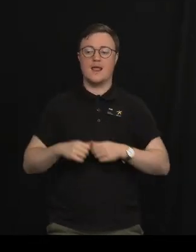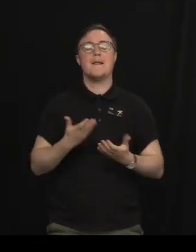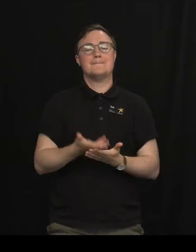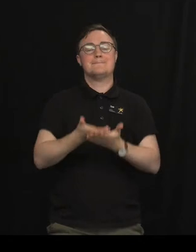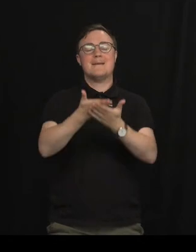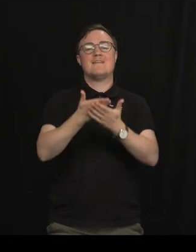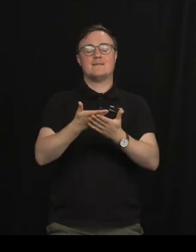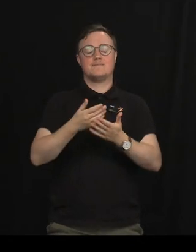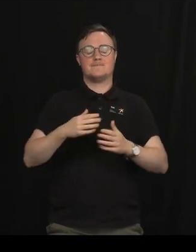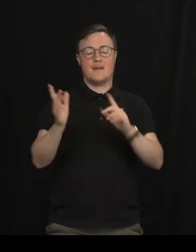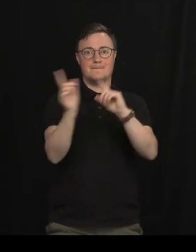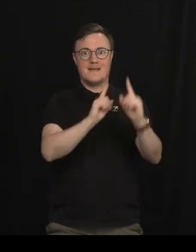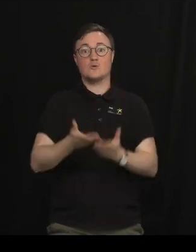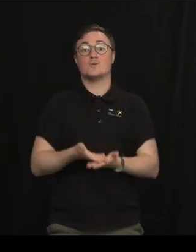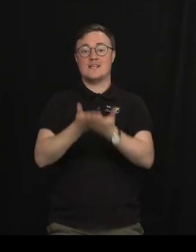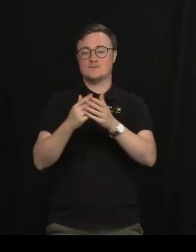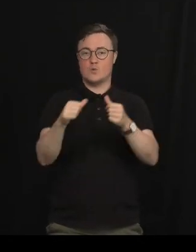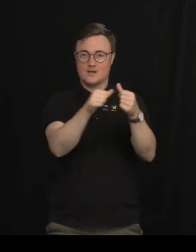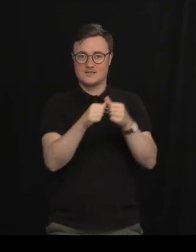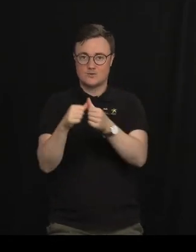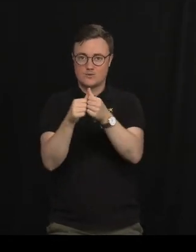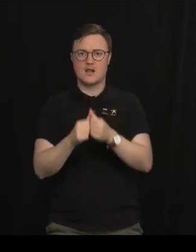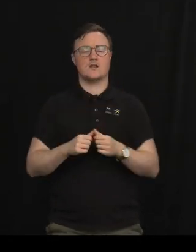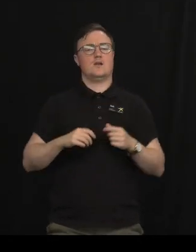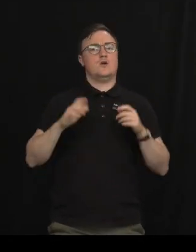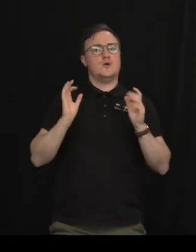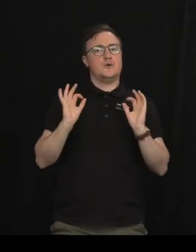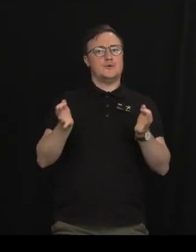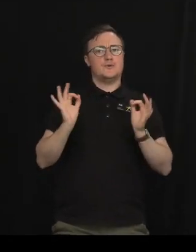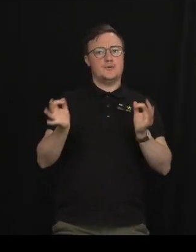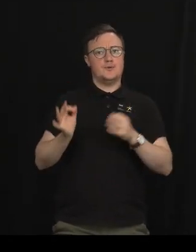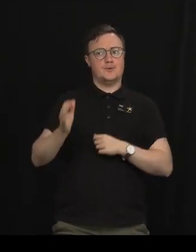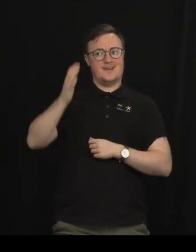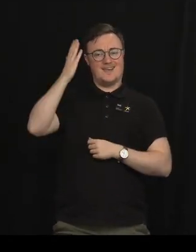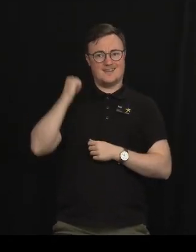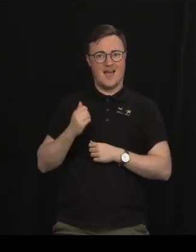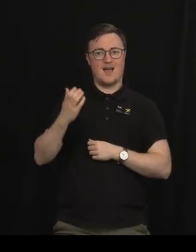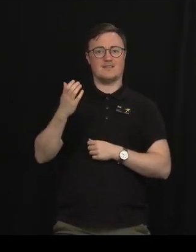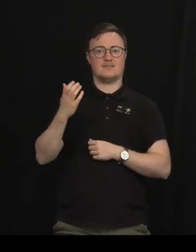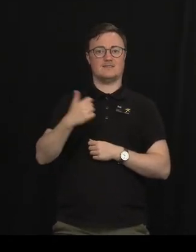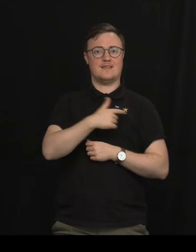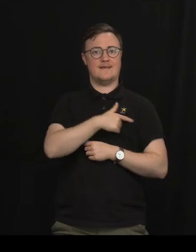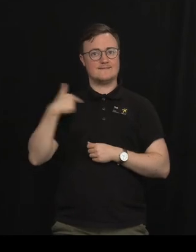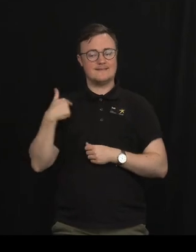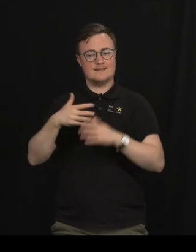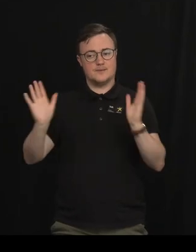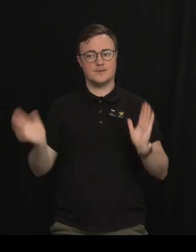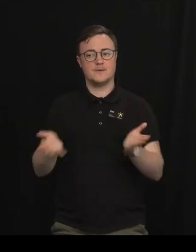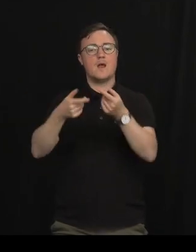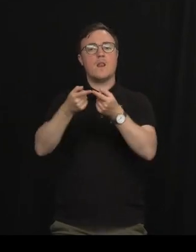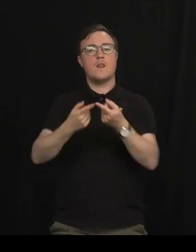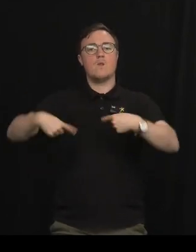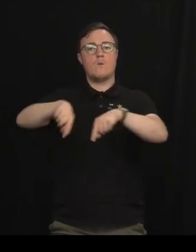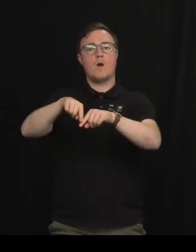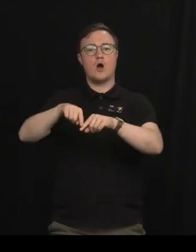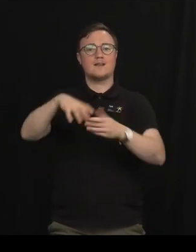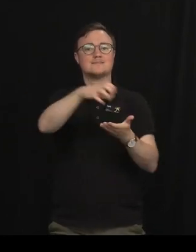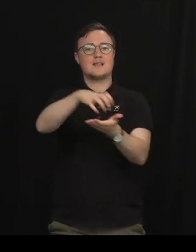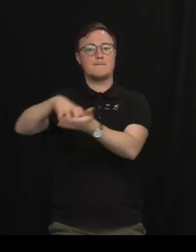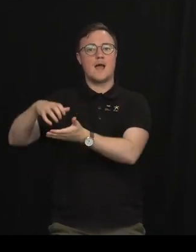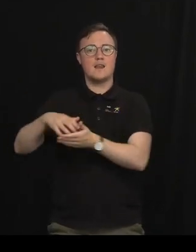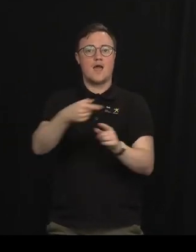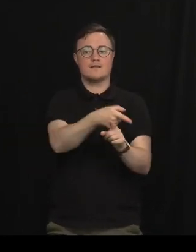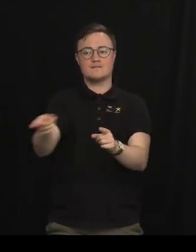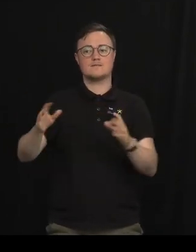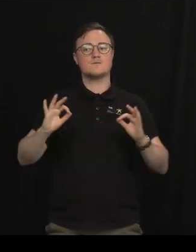Cross and other civil society actors mobilize local communities, both for